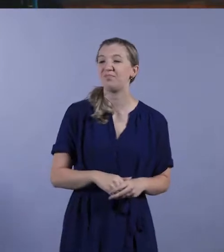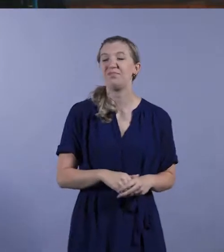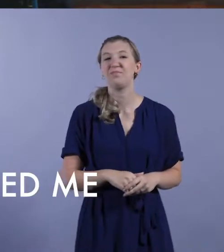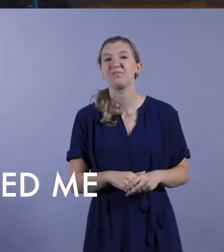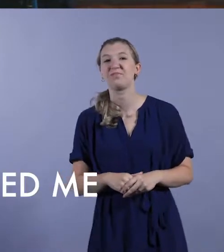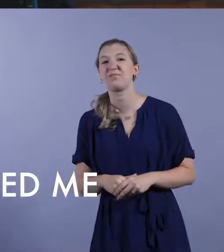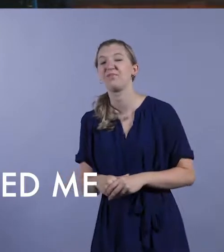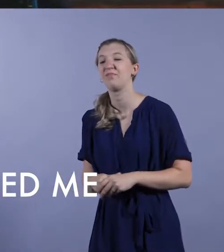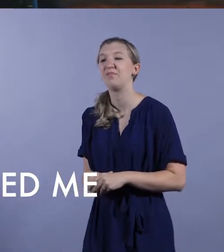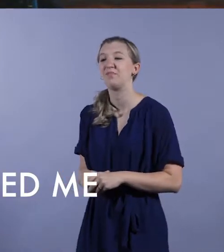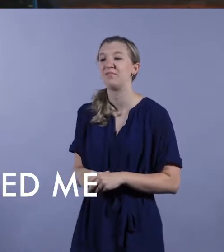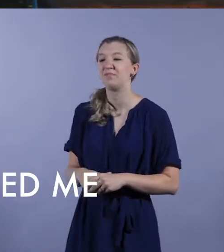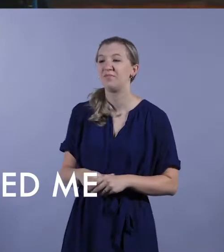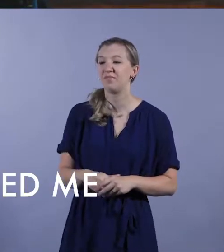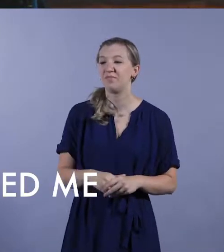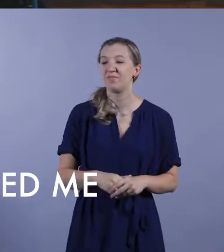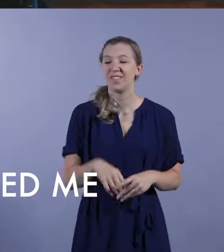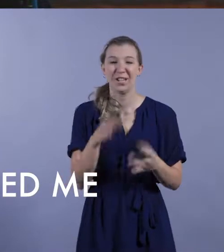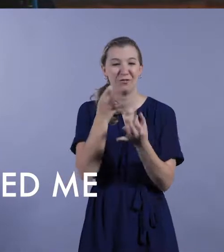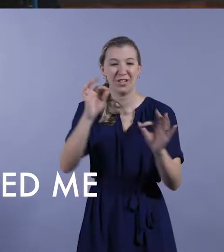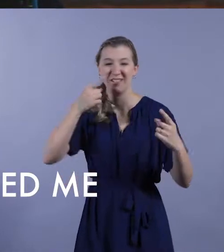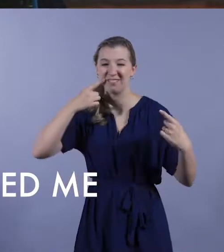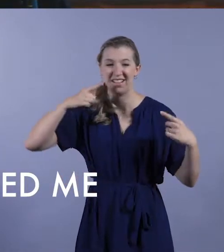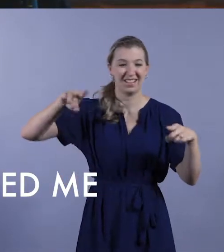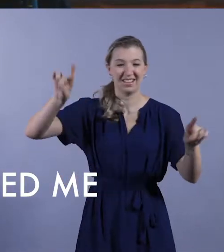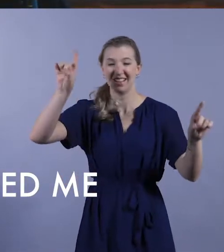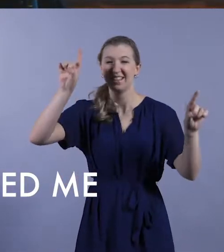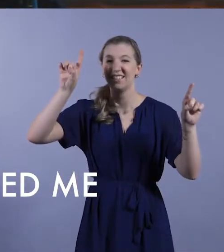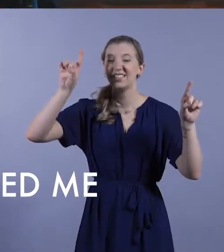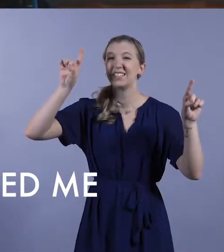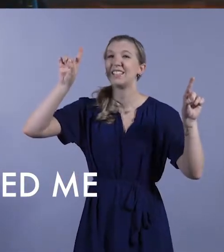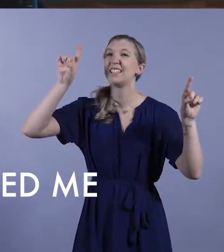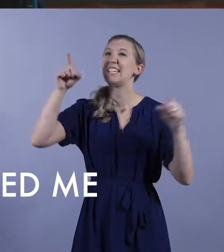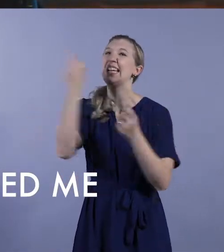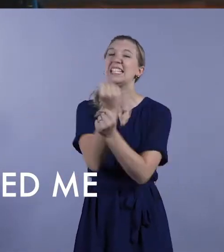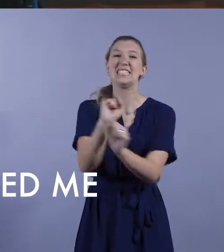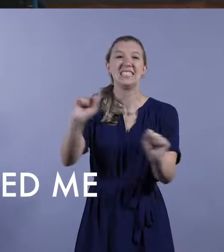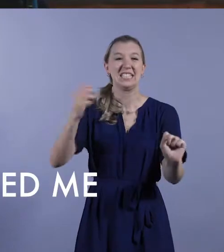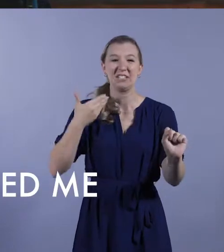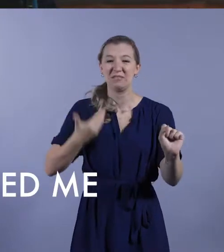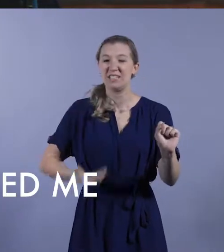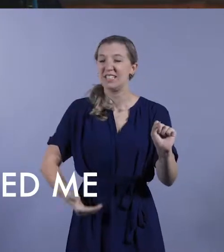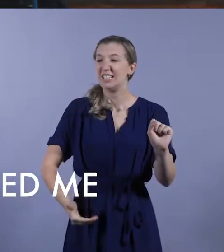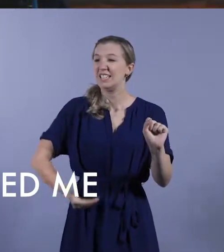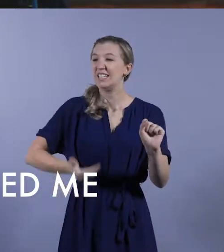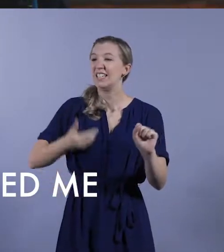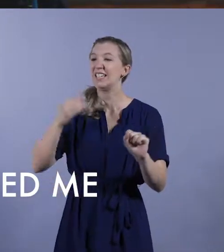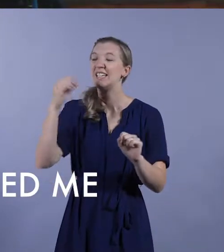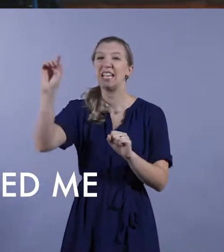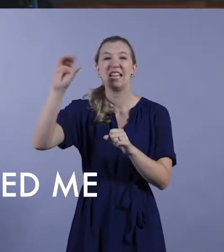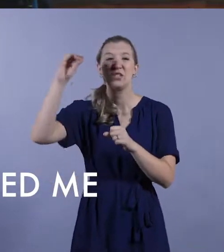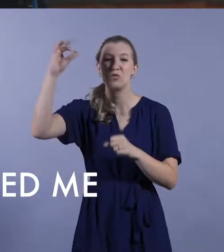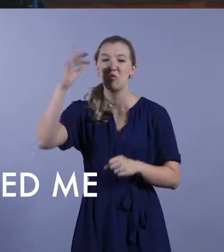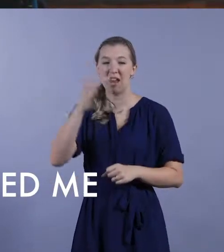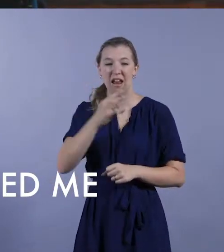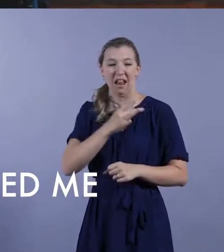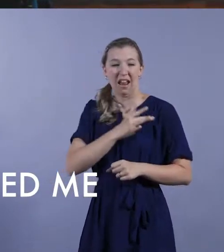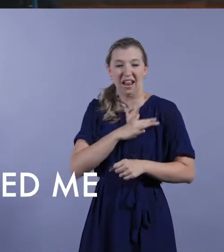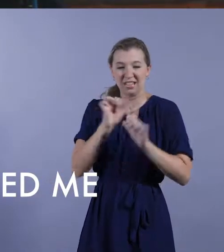Amen. Free at last, he has ransomed me, his grace